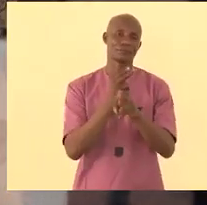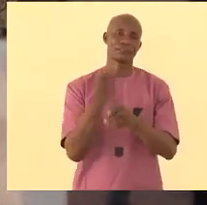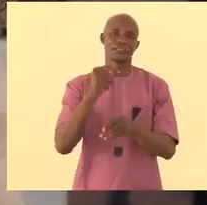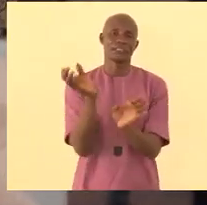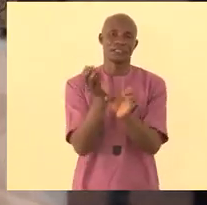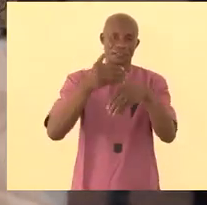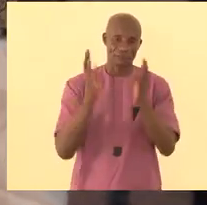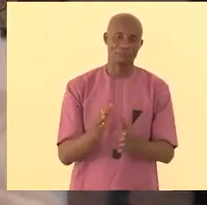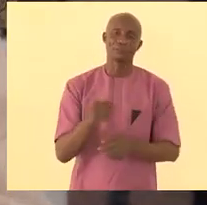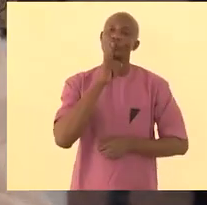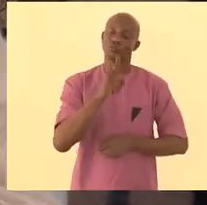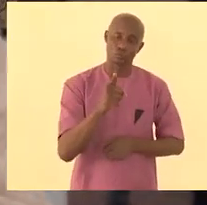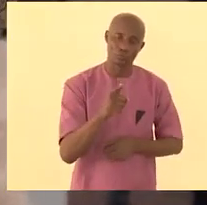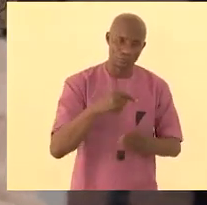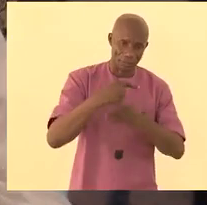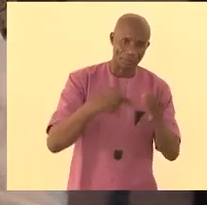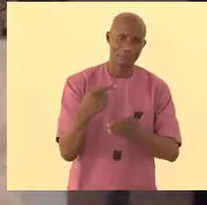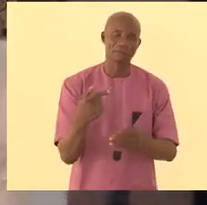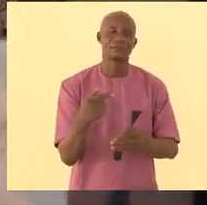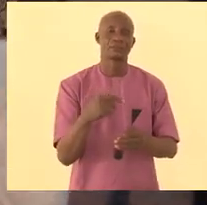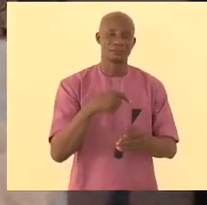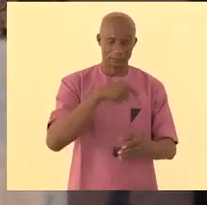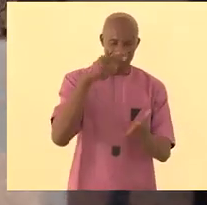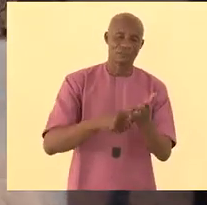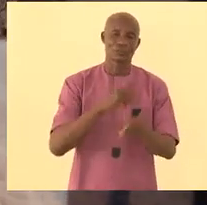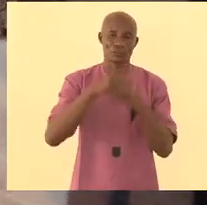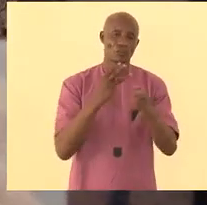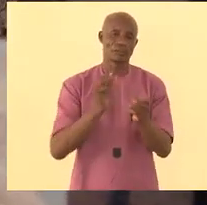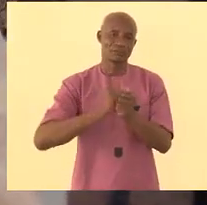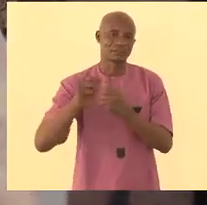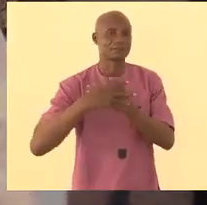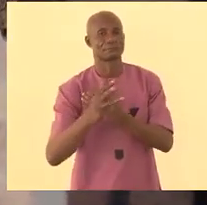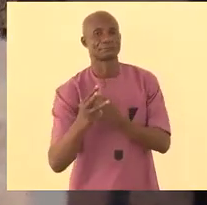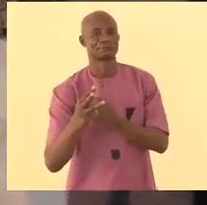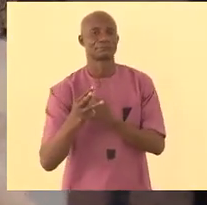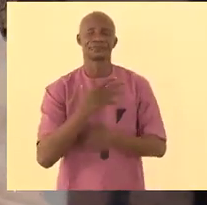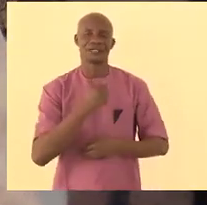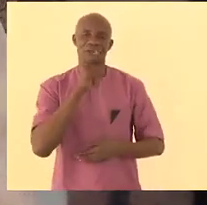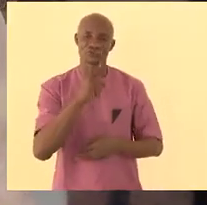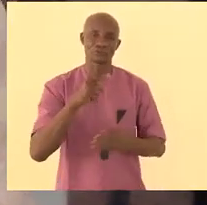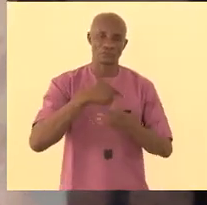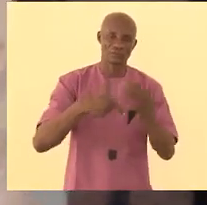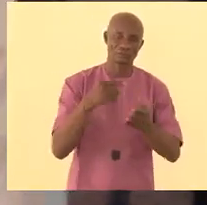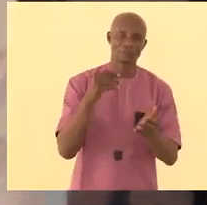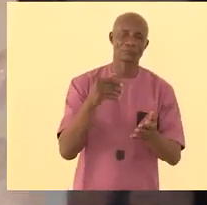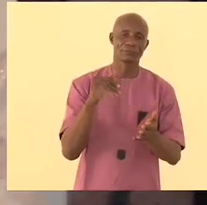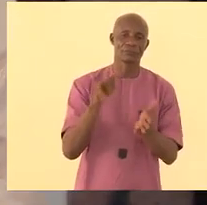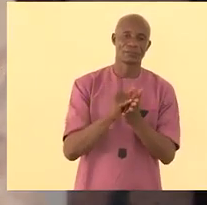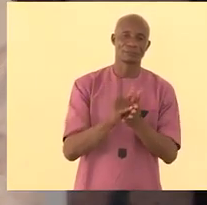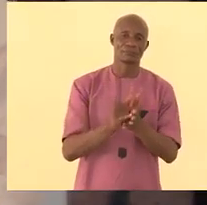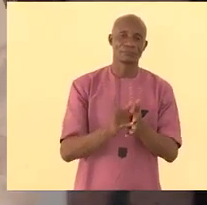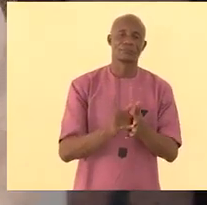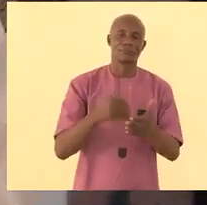himself, truth about the fact that this world is passing away, and truth about the fact